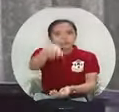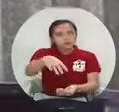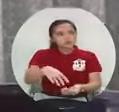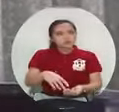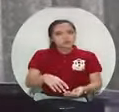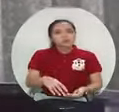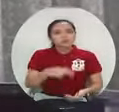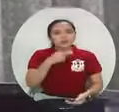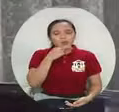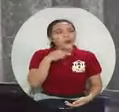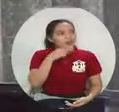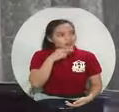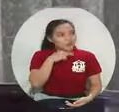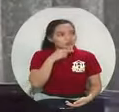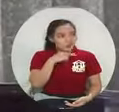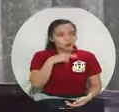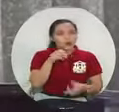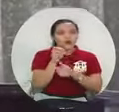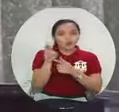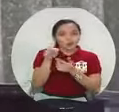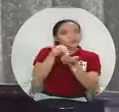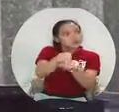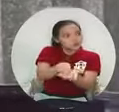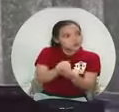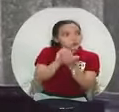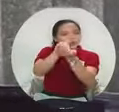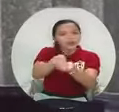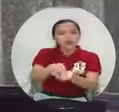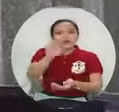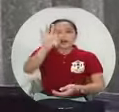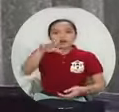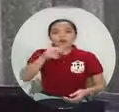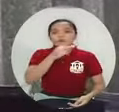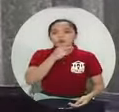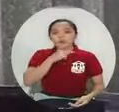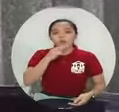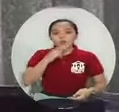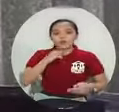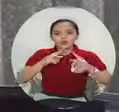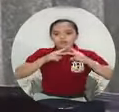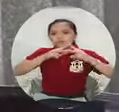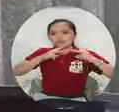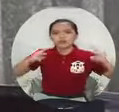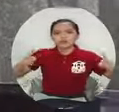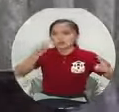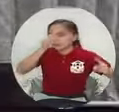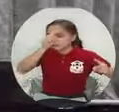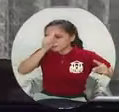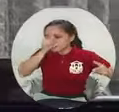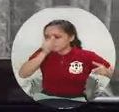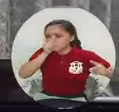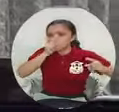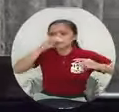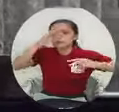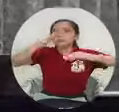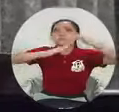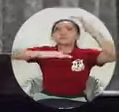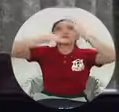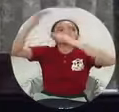save the world. You know? Noah, because of his commitment, saved a human race.